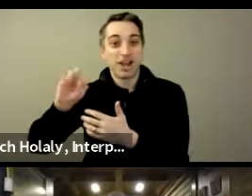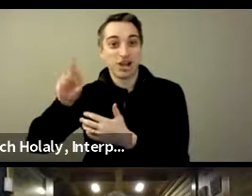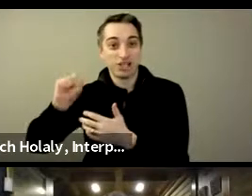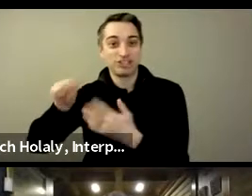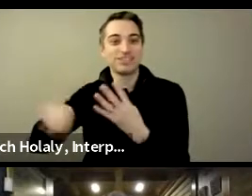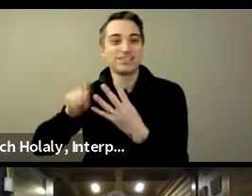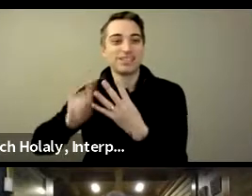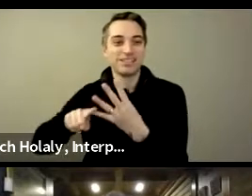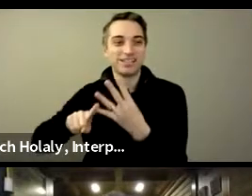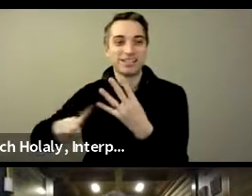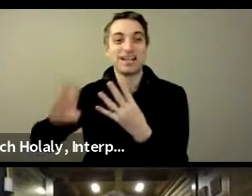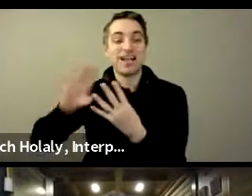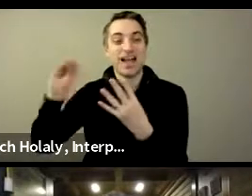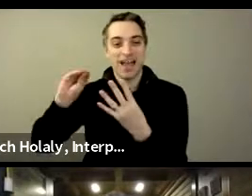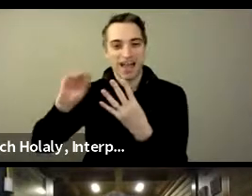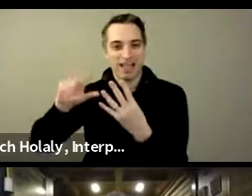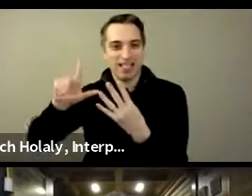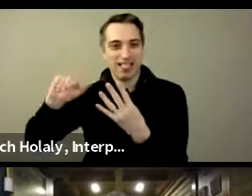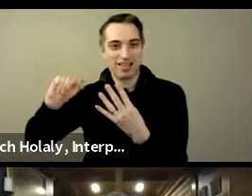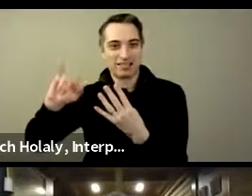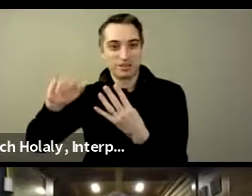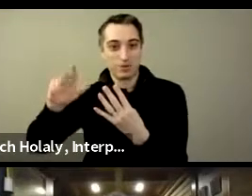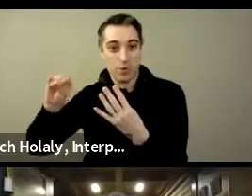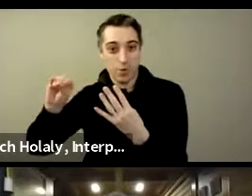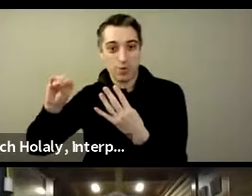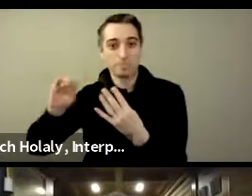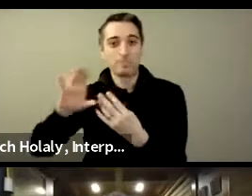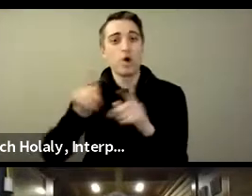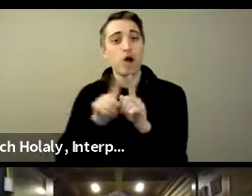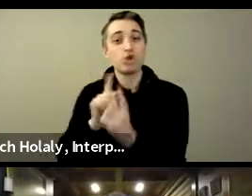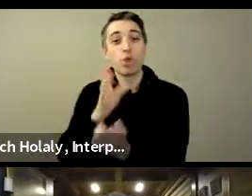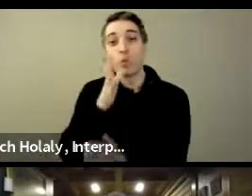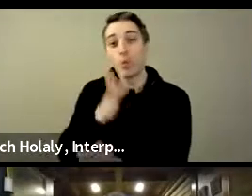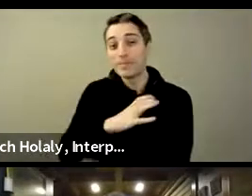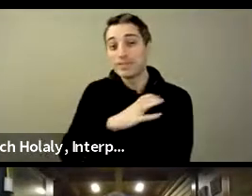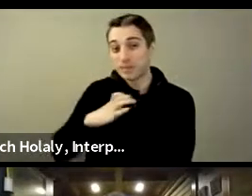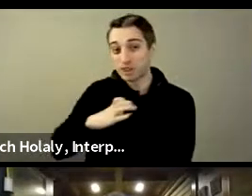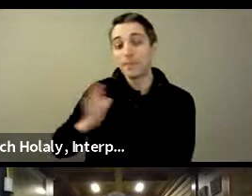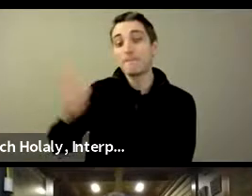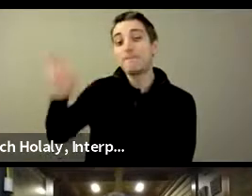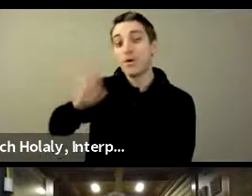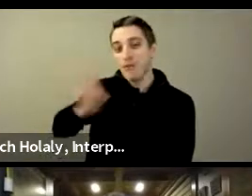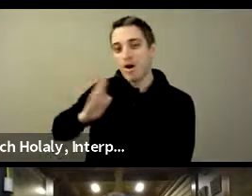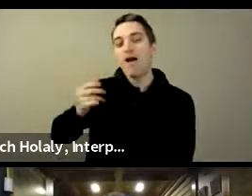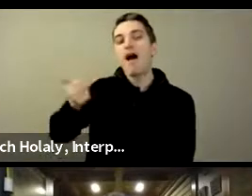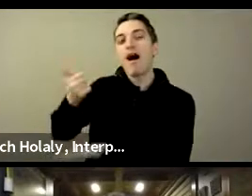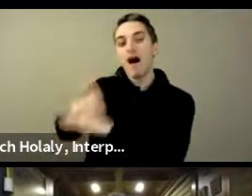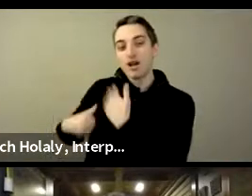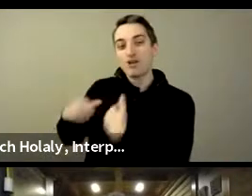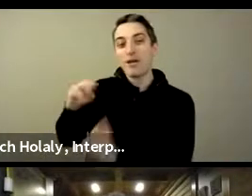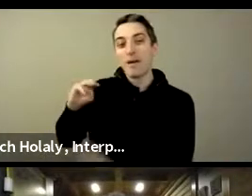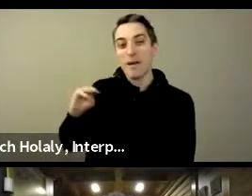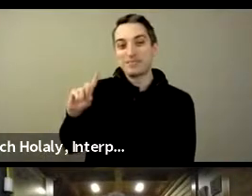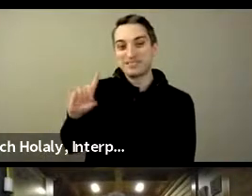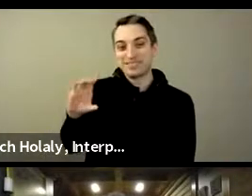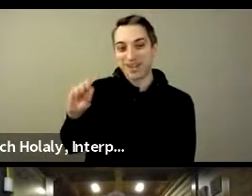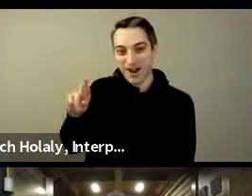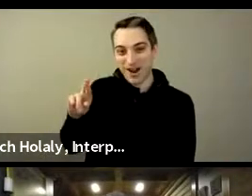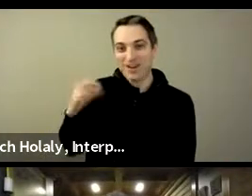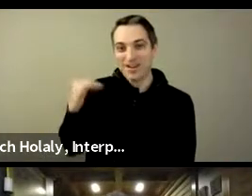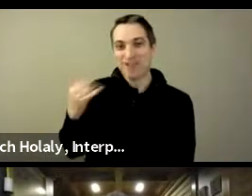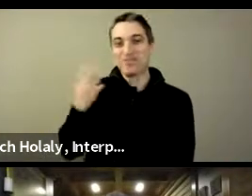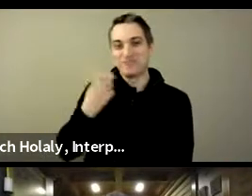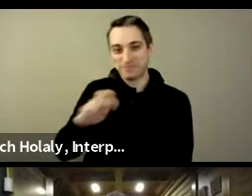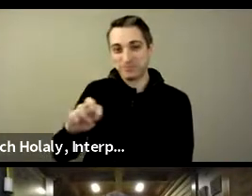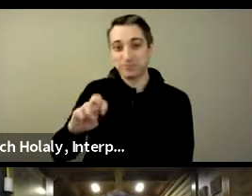includes the Michigan Women's Commission, which, as you mentioned, was most recently housed at the Department of Civil Rights, and also